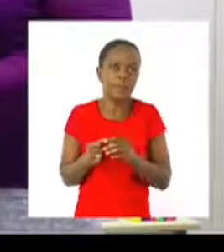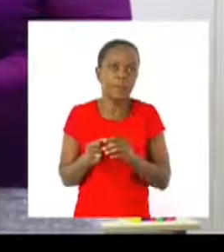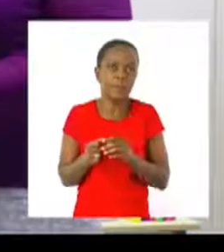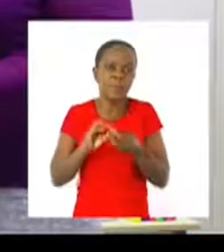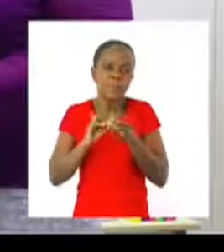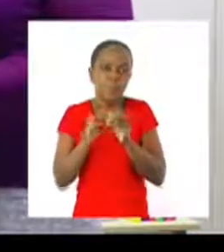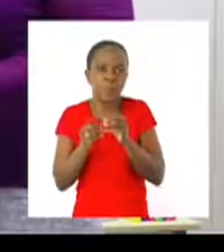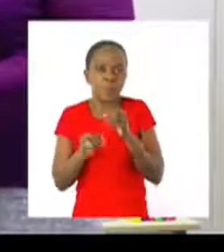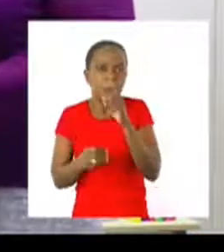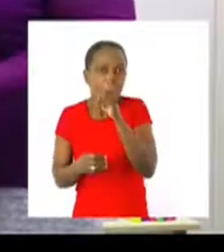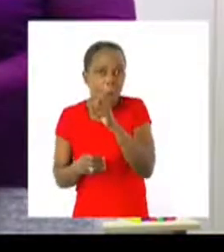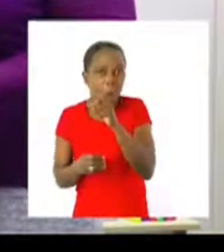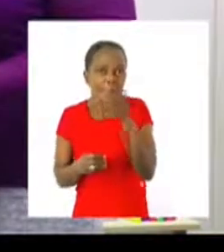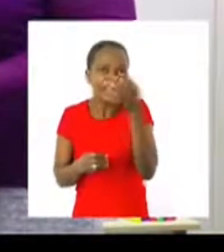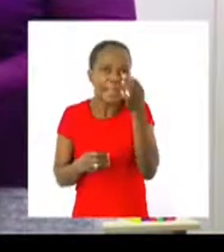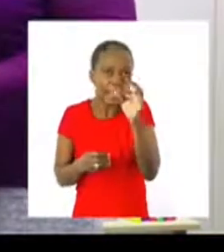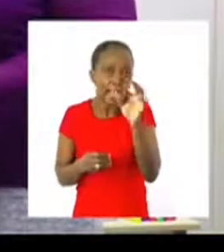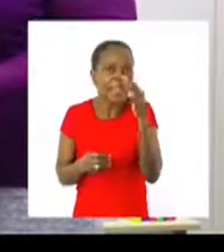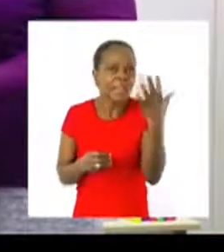195.